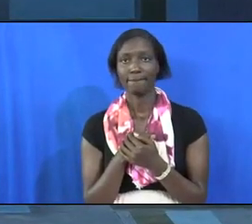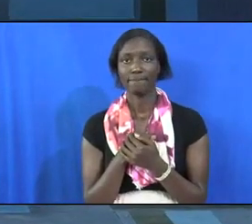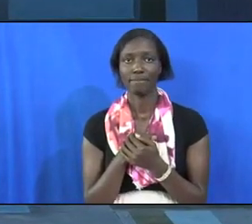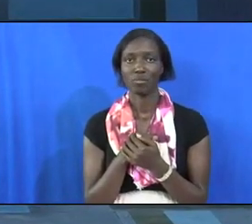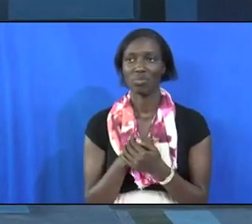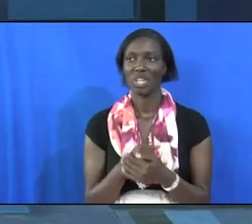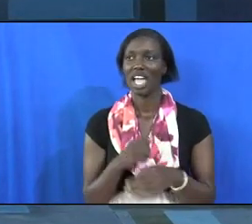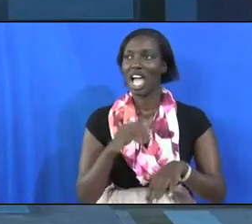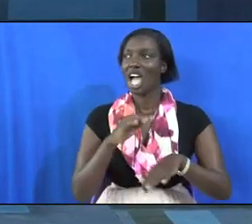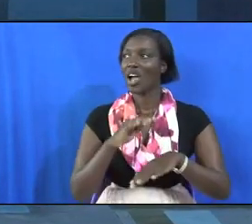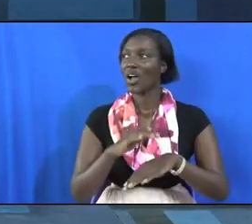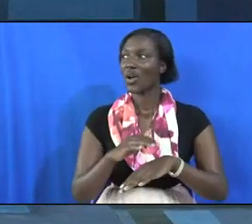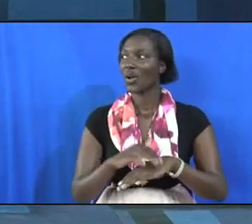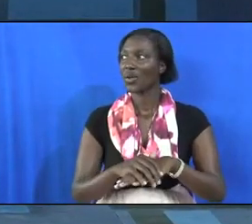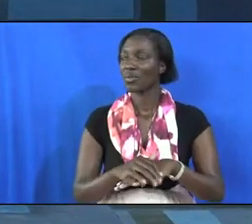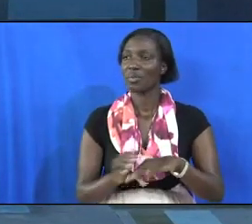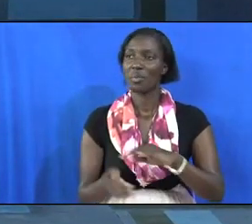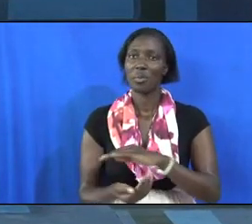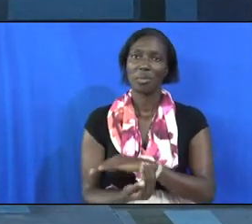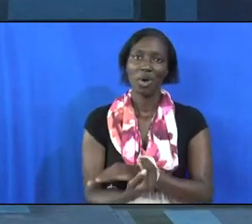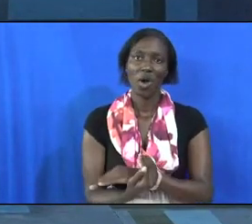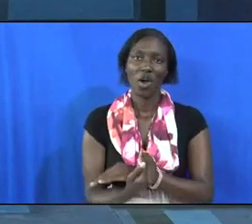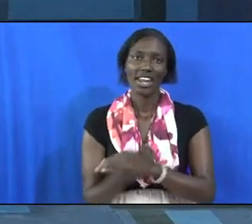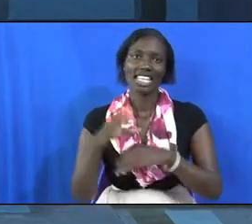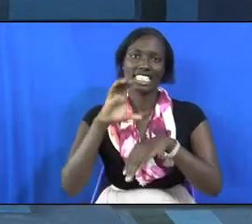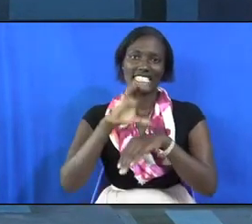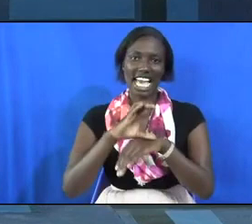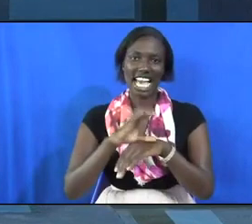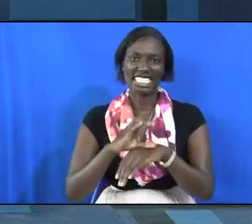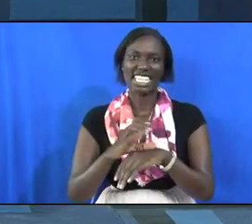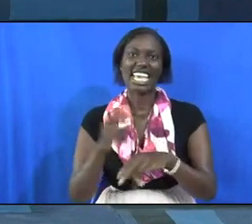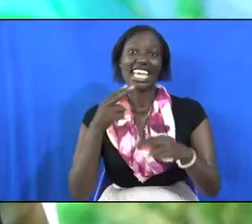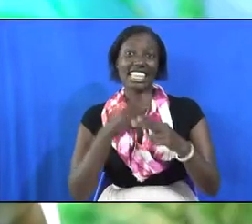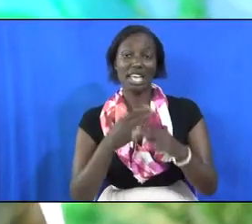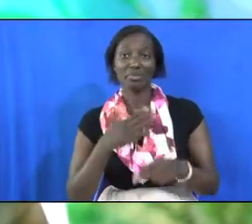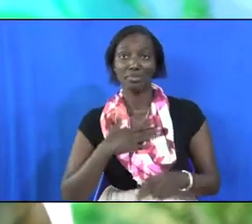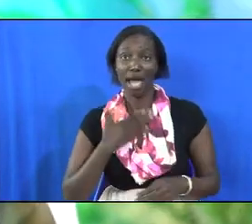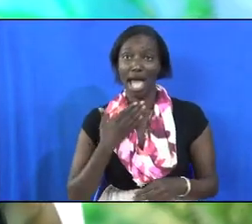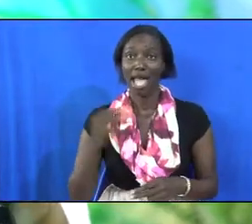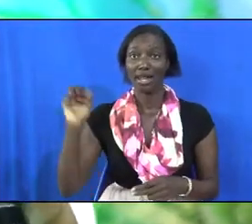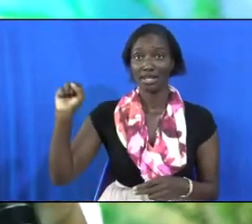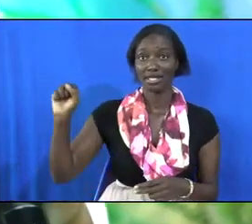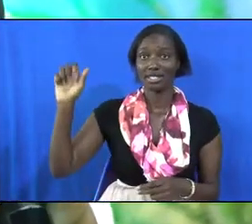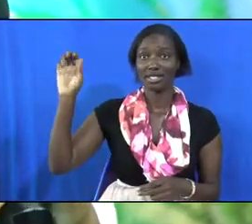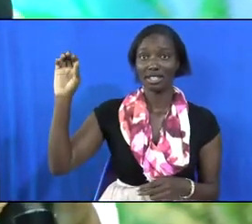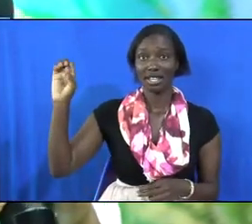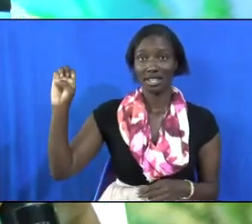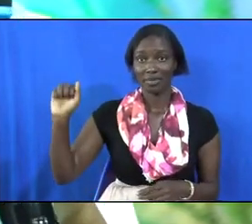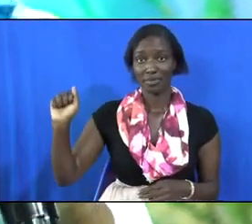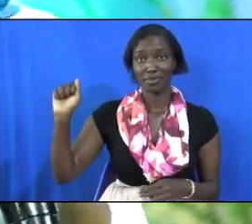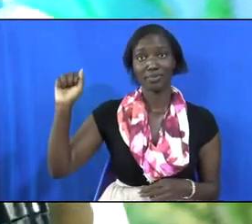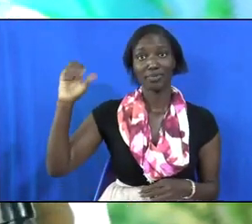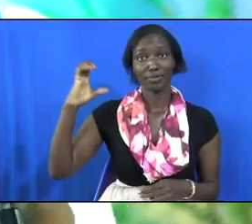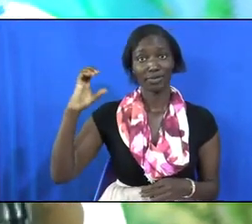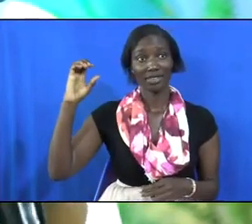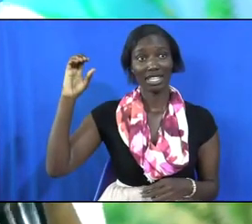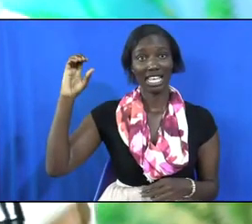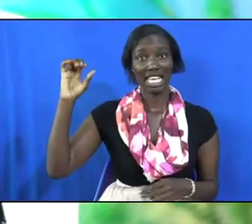Good morning, church. My name is Stacy Bahati, and with me here is my